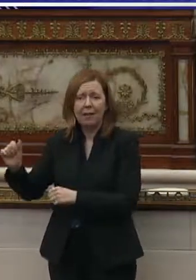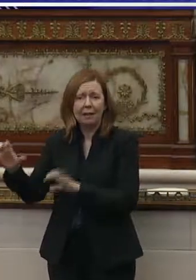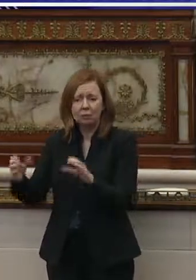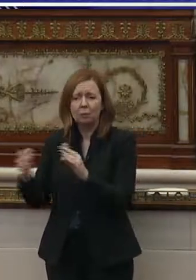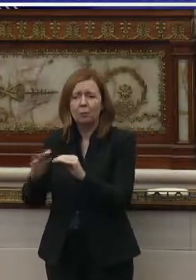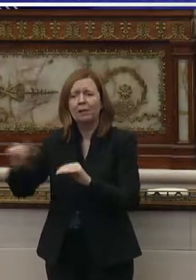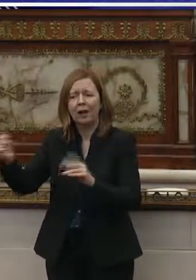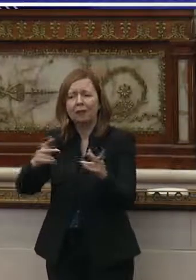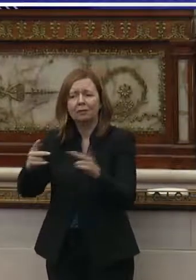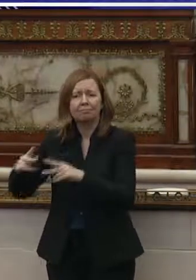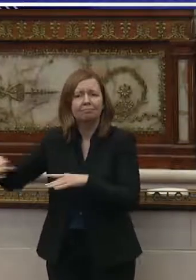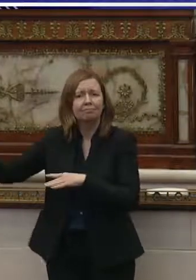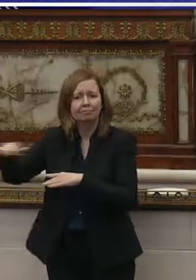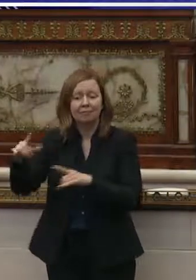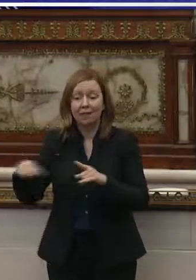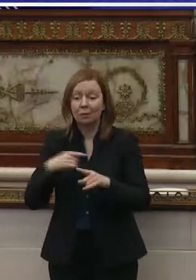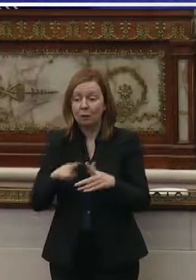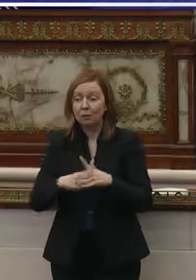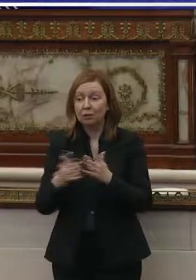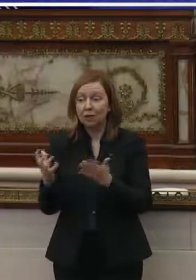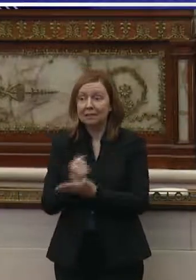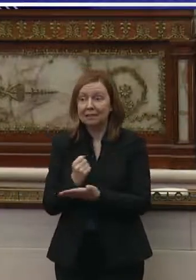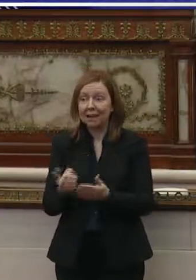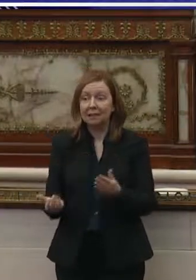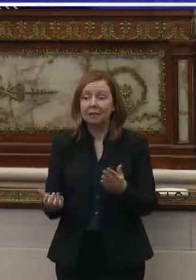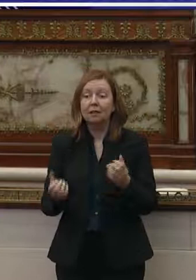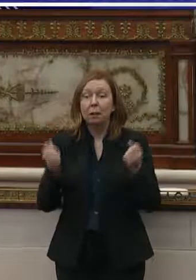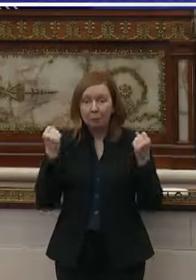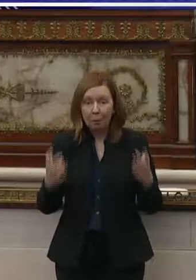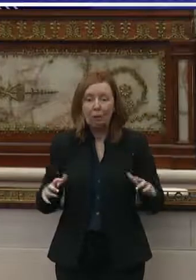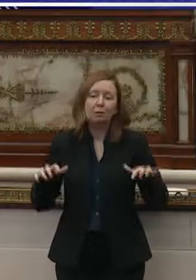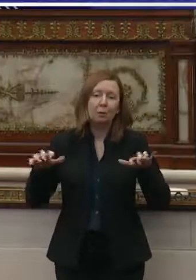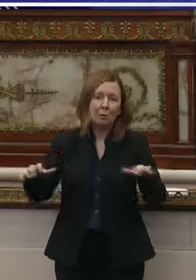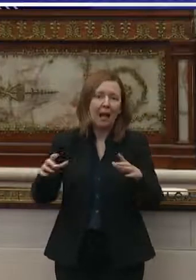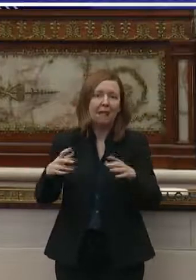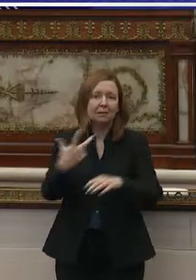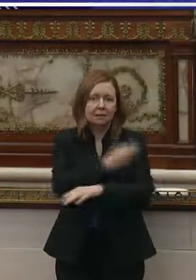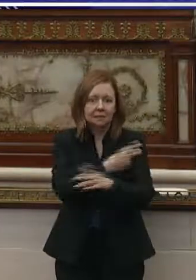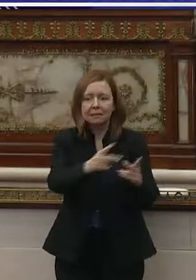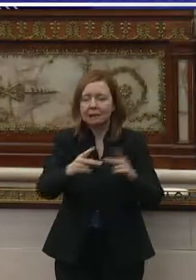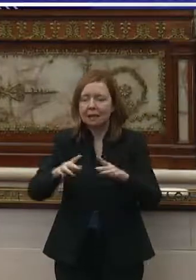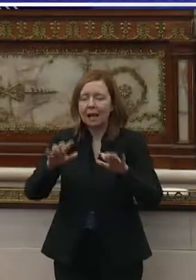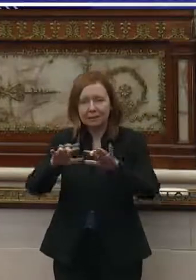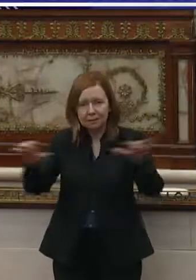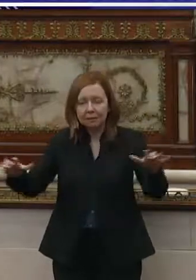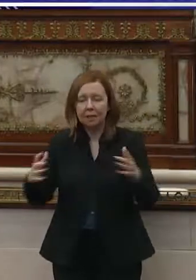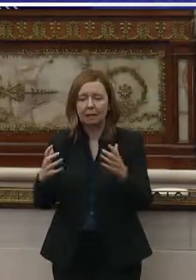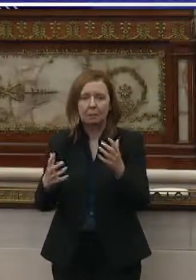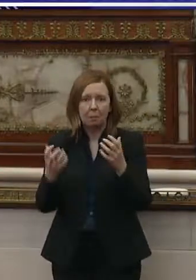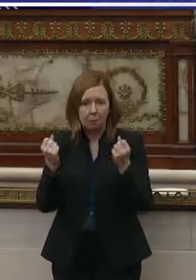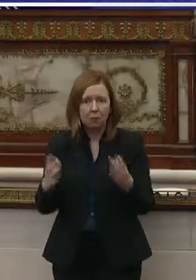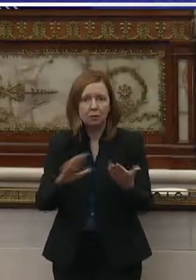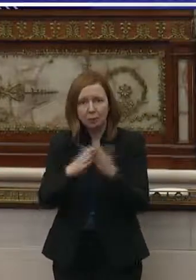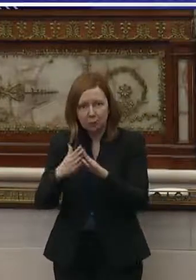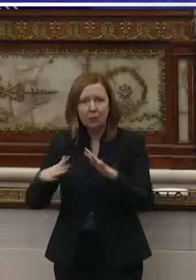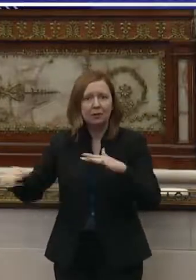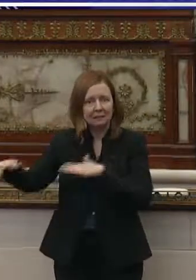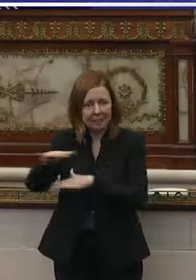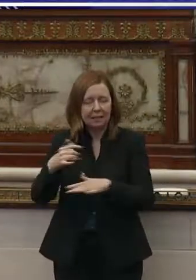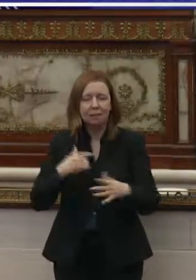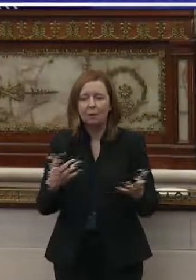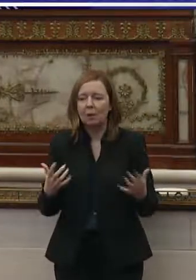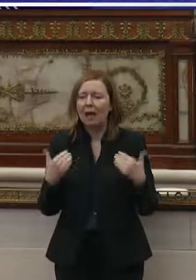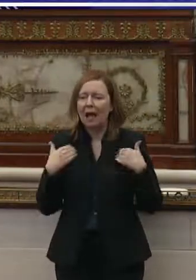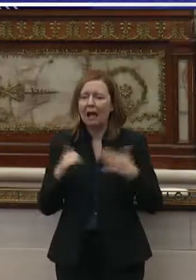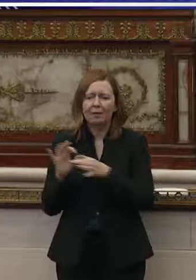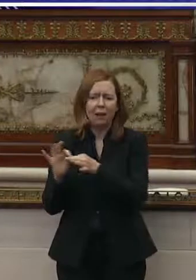other instances, and especially when we start to get multiple mass vaccination sites or multiple community vaccination sites out and about, that we want to have